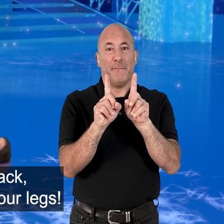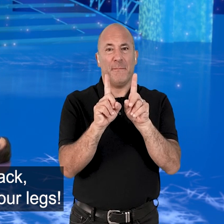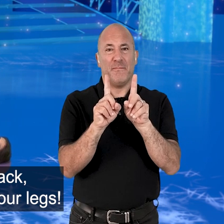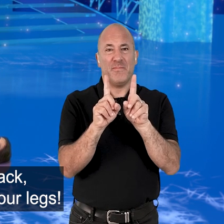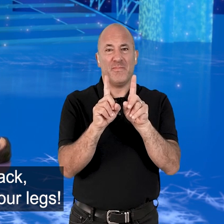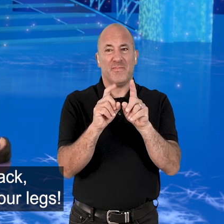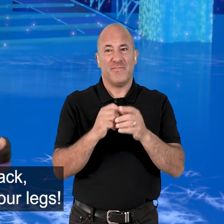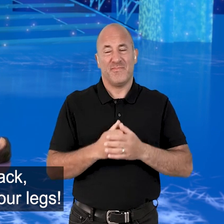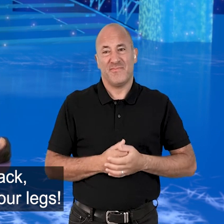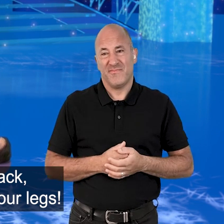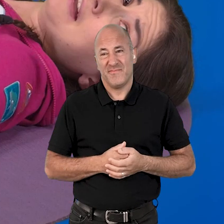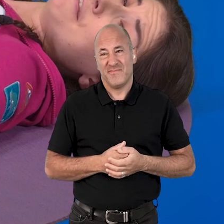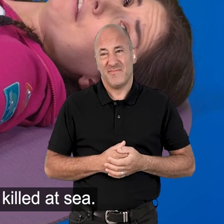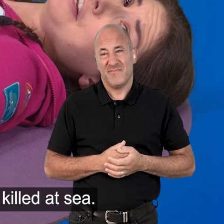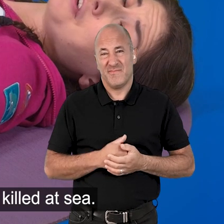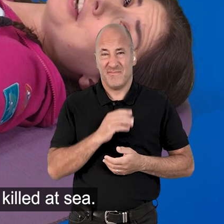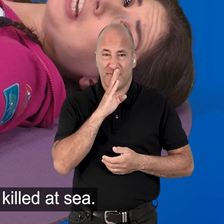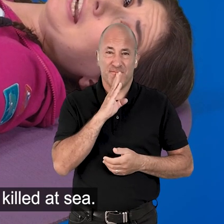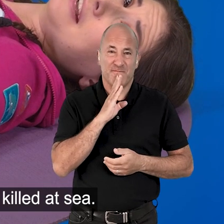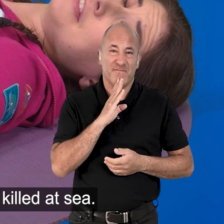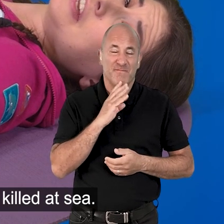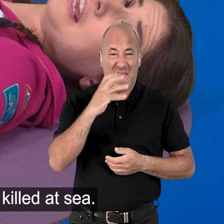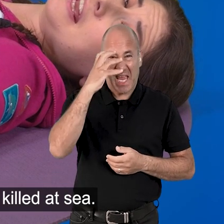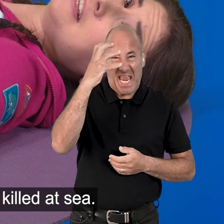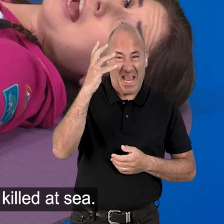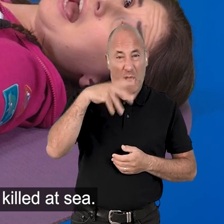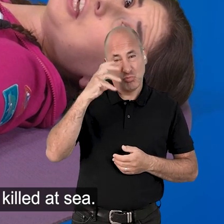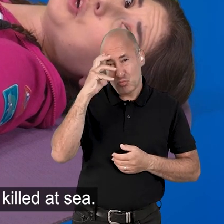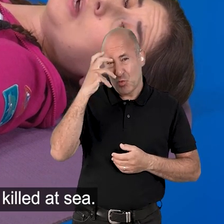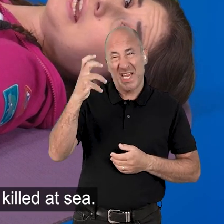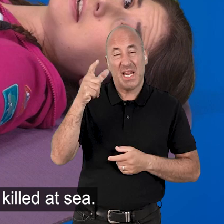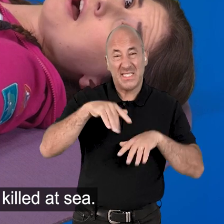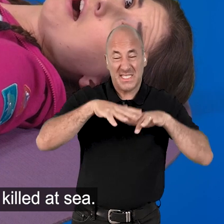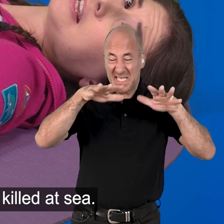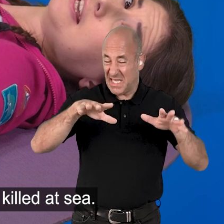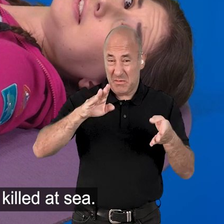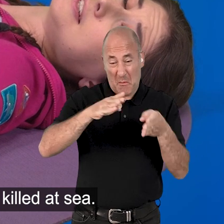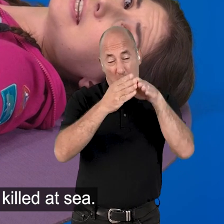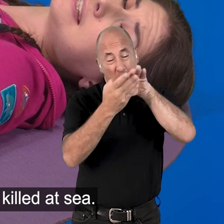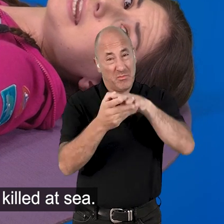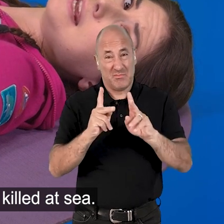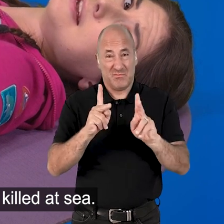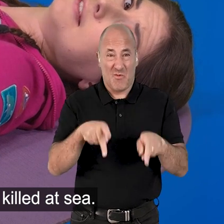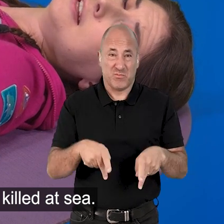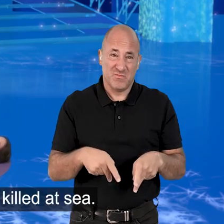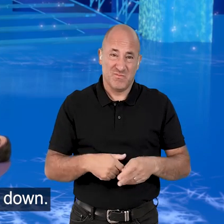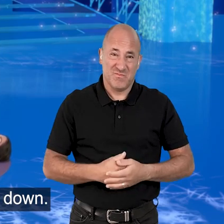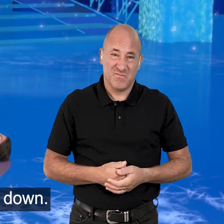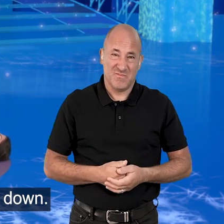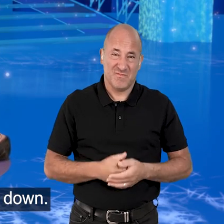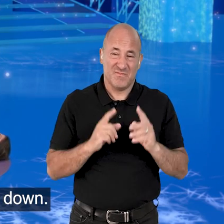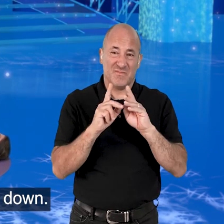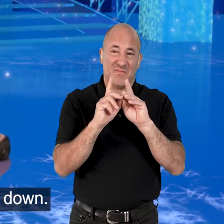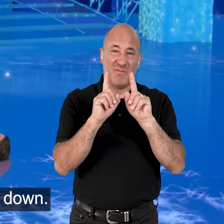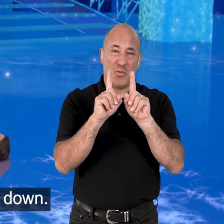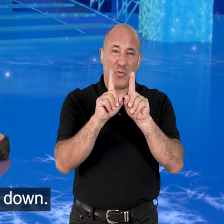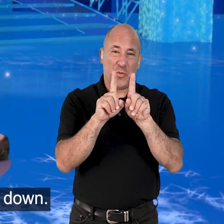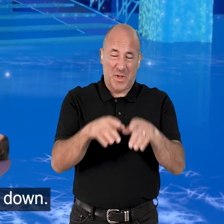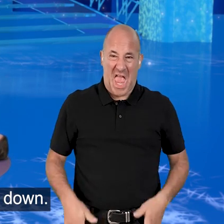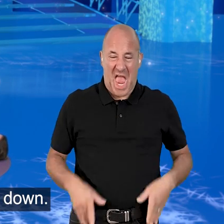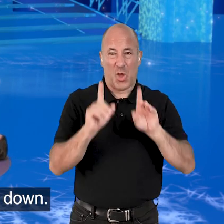your legs. Very tragically, the king and queen are killed at sea, lowering your